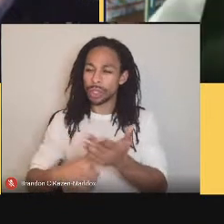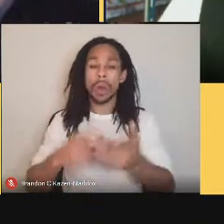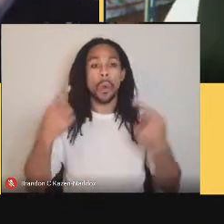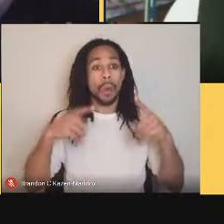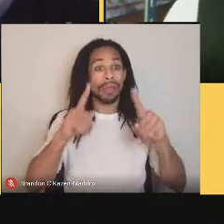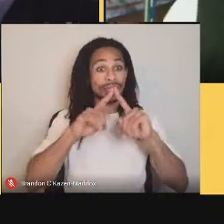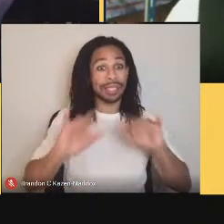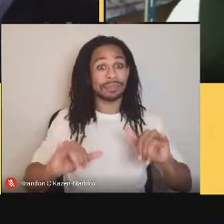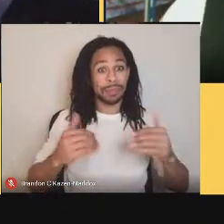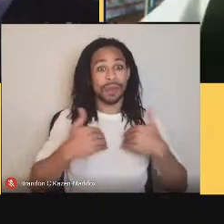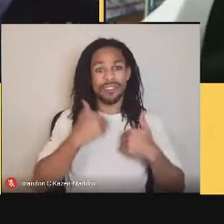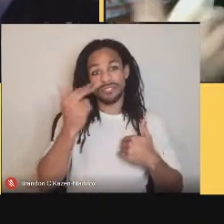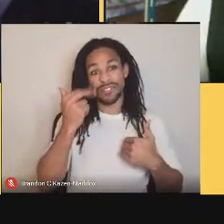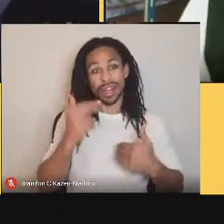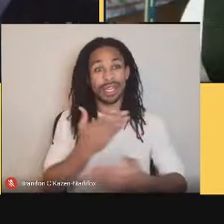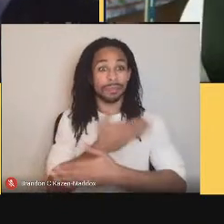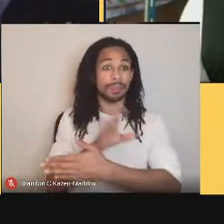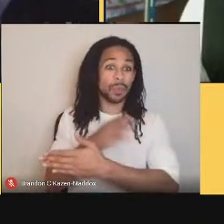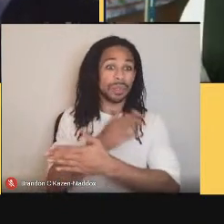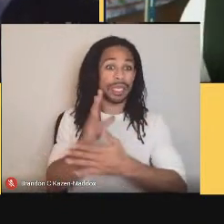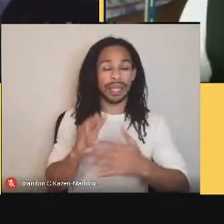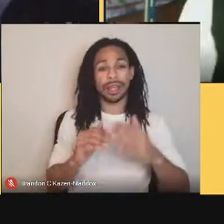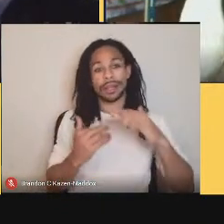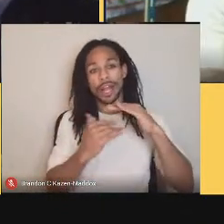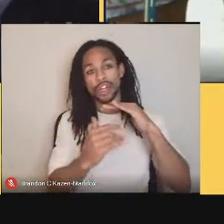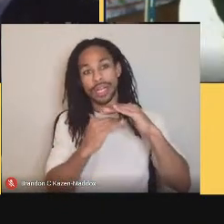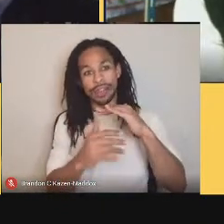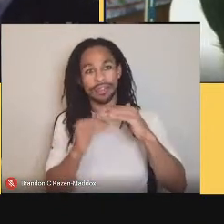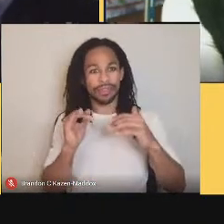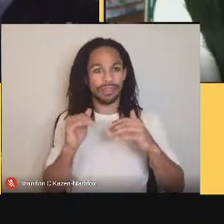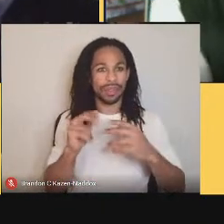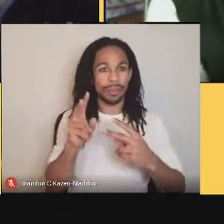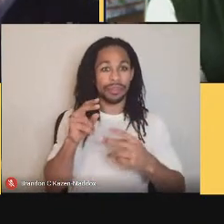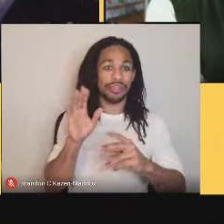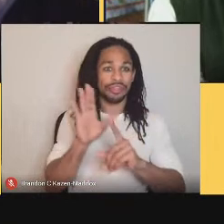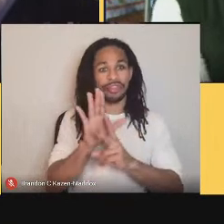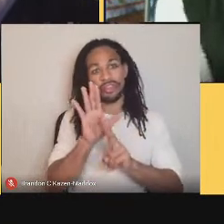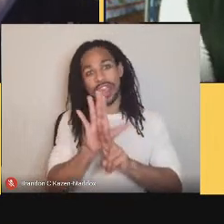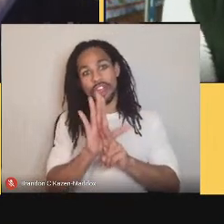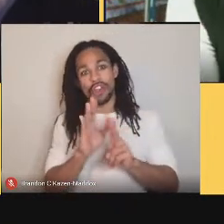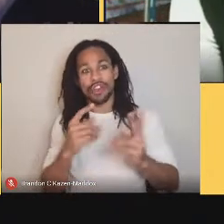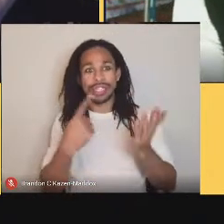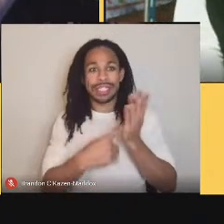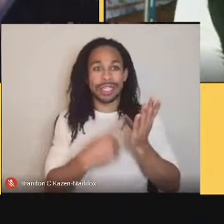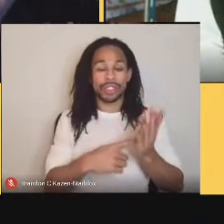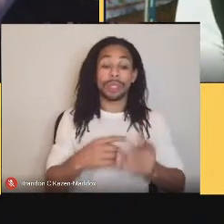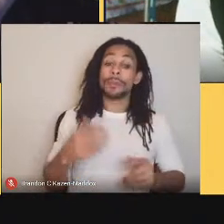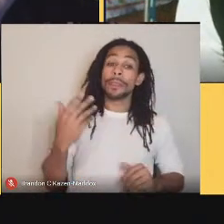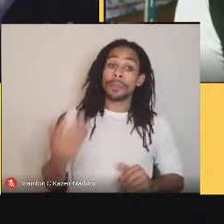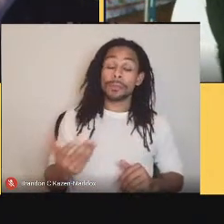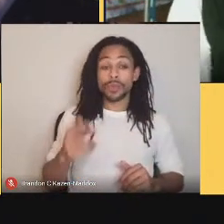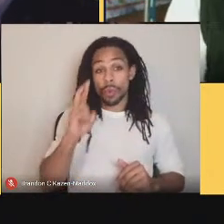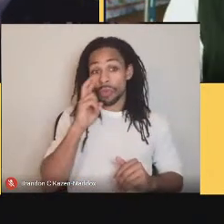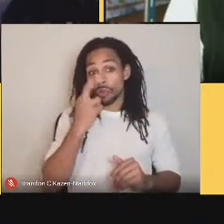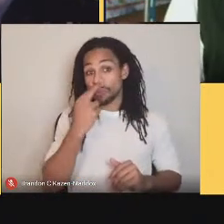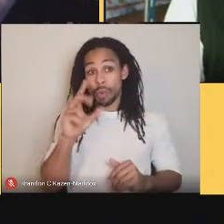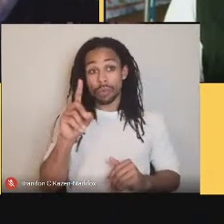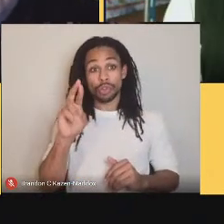playing underneath, you know, underneath them. So I would say the Rose Drive tune was significantly